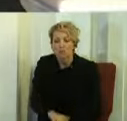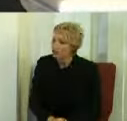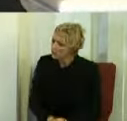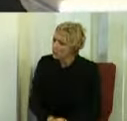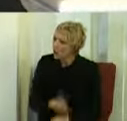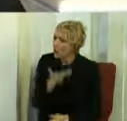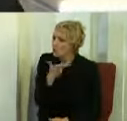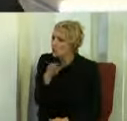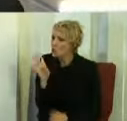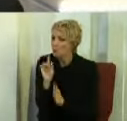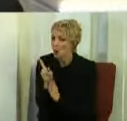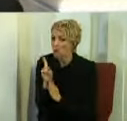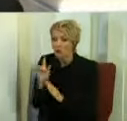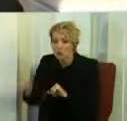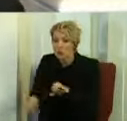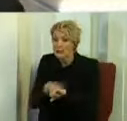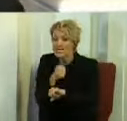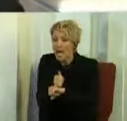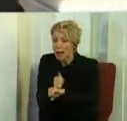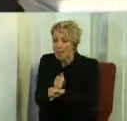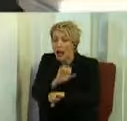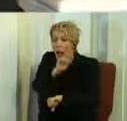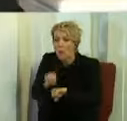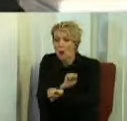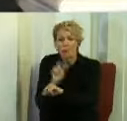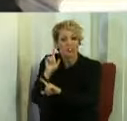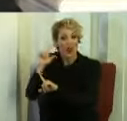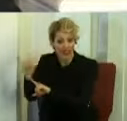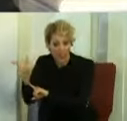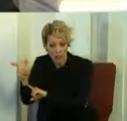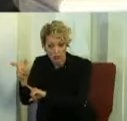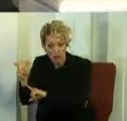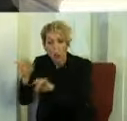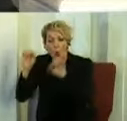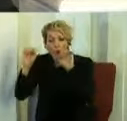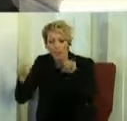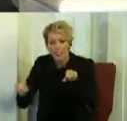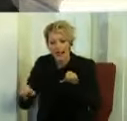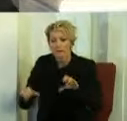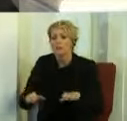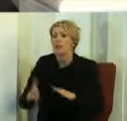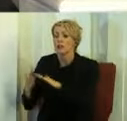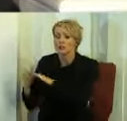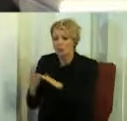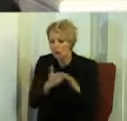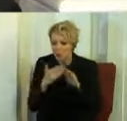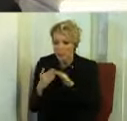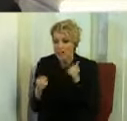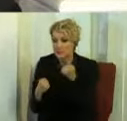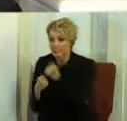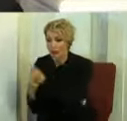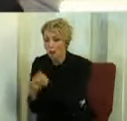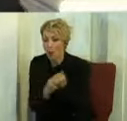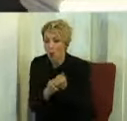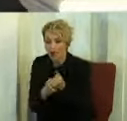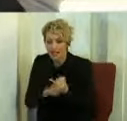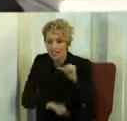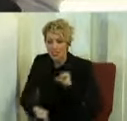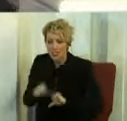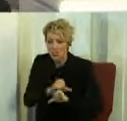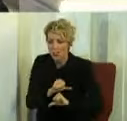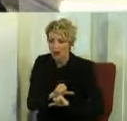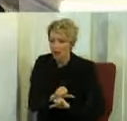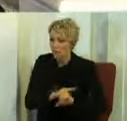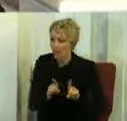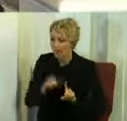with you, and then if need be, make a follow-up appointment as well so that we can be in community one with the other. But we extend that welcome